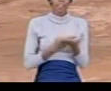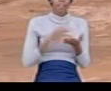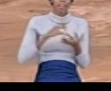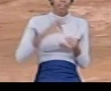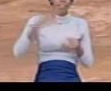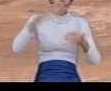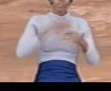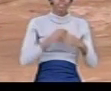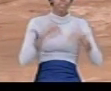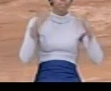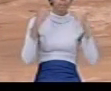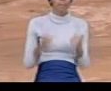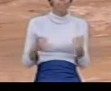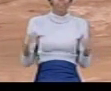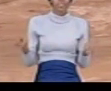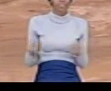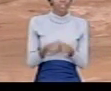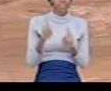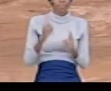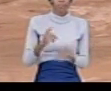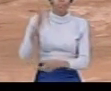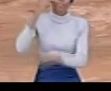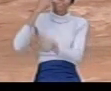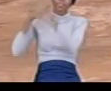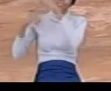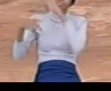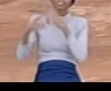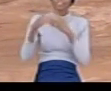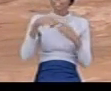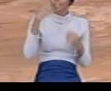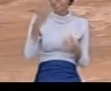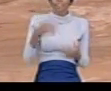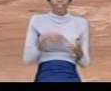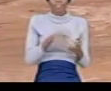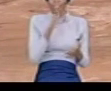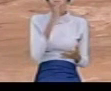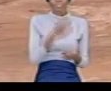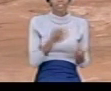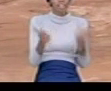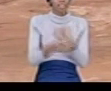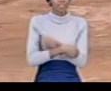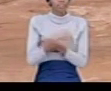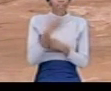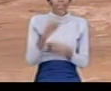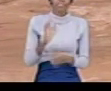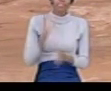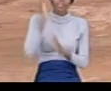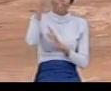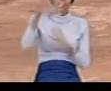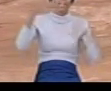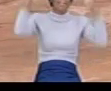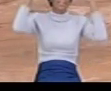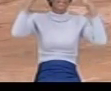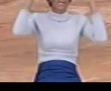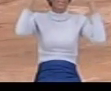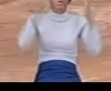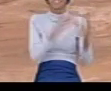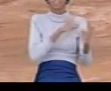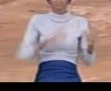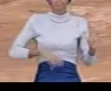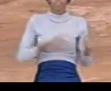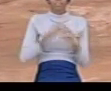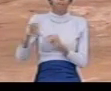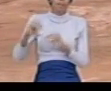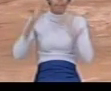the Holy Ghost and power, just as the prophet says, this is the day of the Lord's reign. God